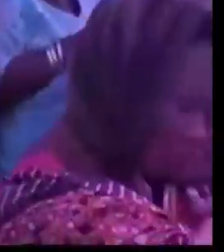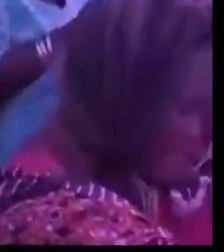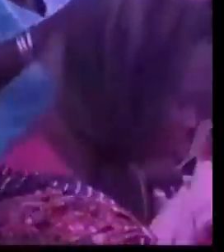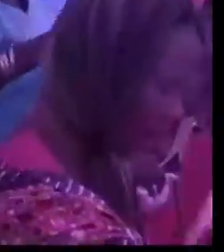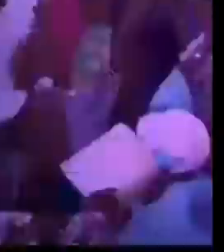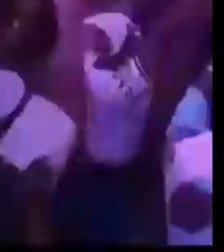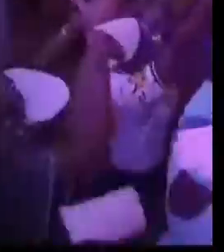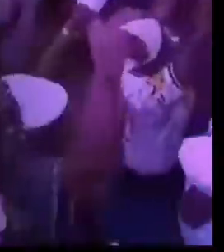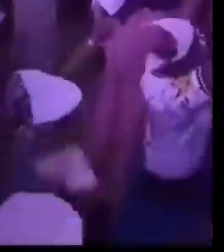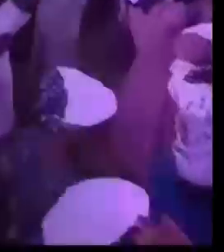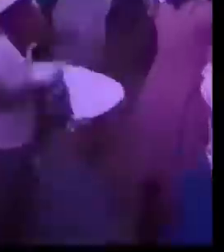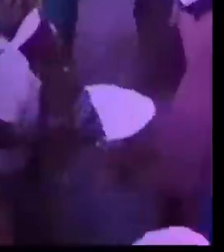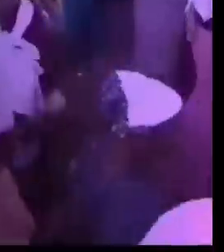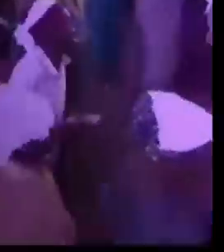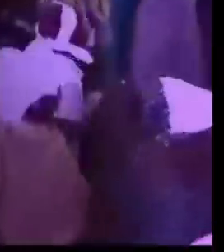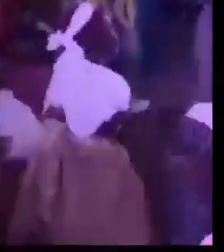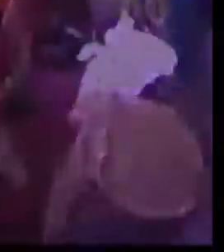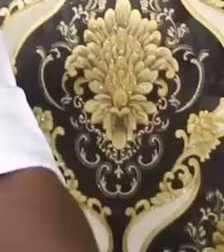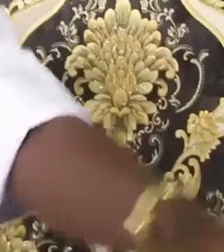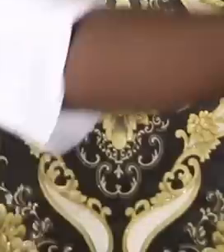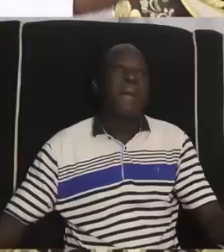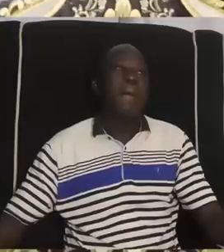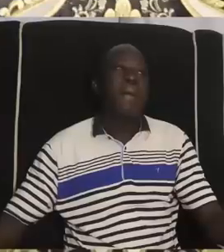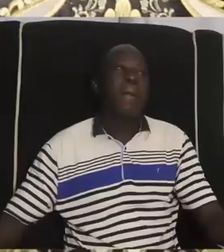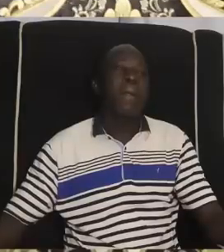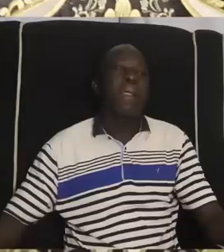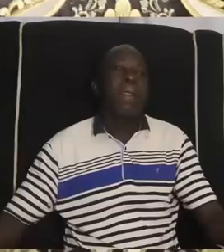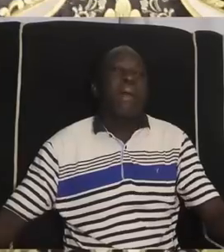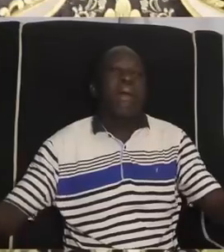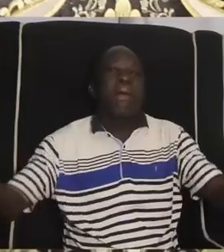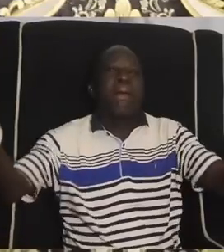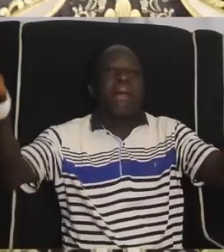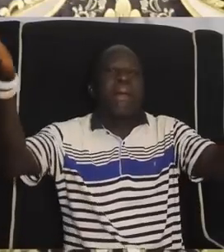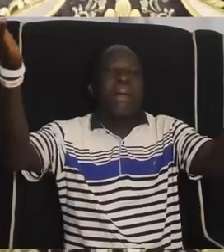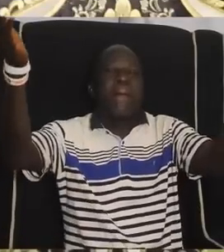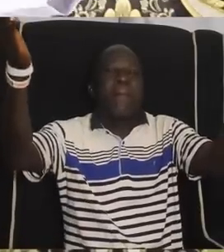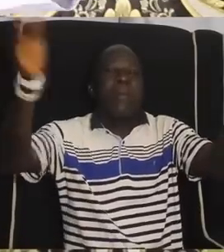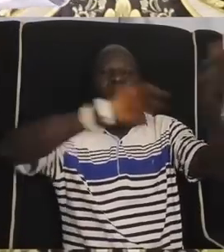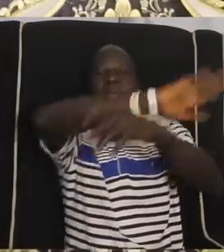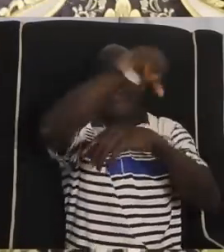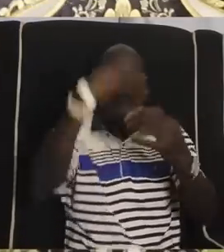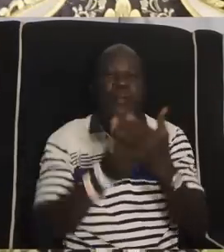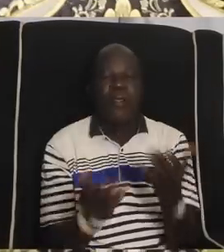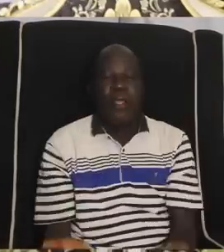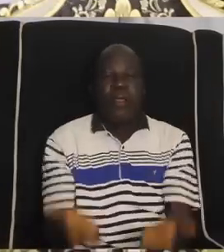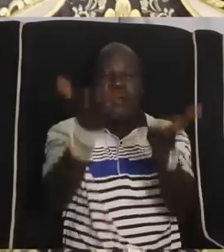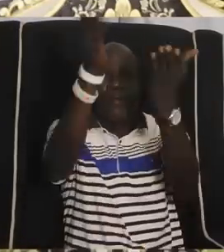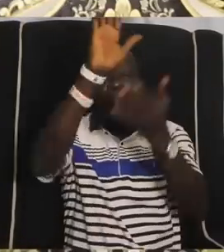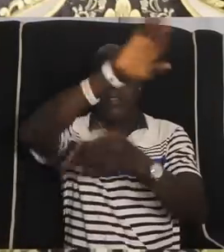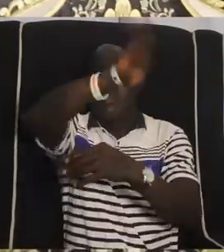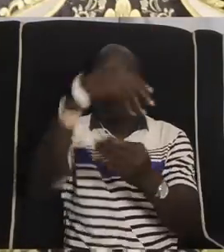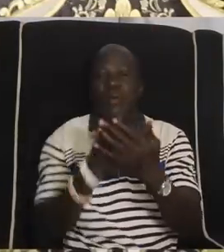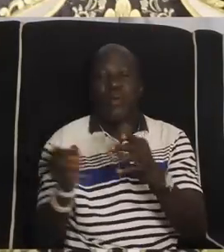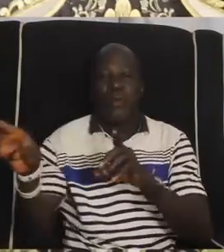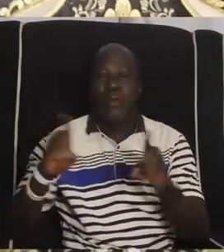máa ránṣẹ́ ìrànlọ́wọ́ sí wọn náà látọ́kẹ̀. Ẹgbẹ́ ọwọ́ sókè gbogbo ènìyàn. Gbé ọwọ́ sókè. Lift up